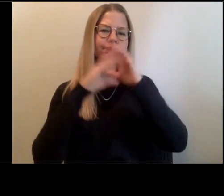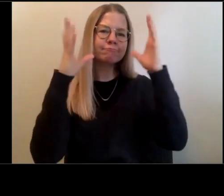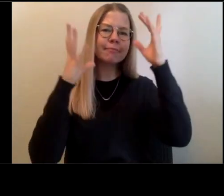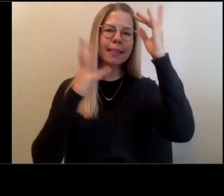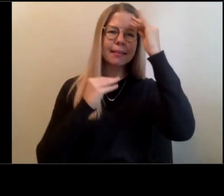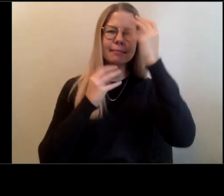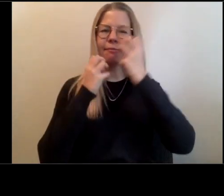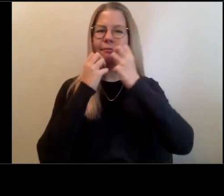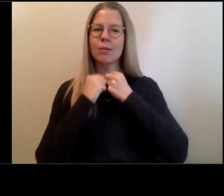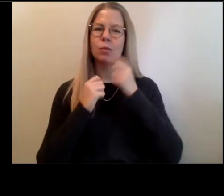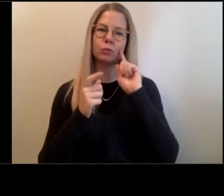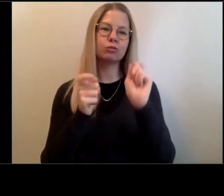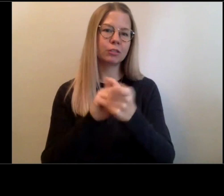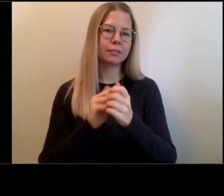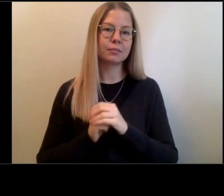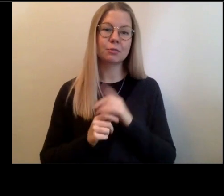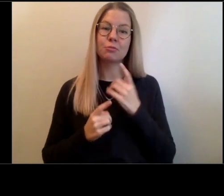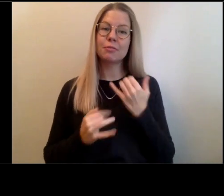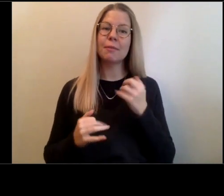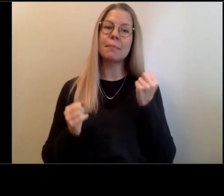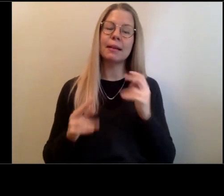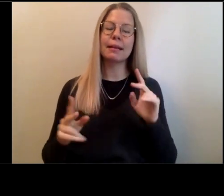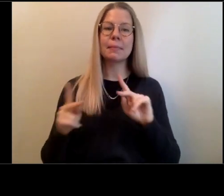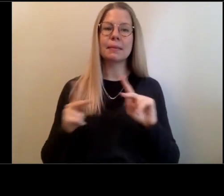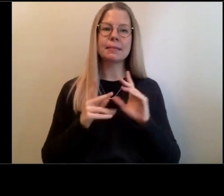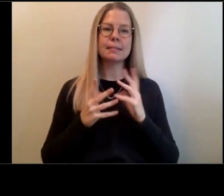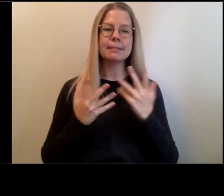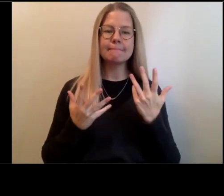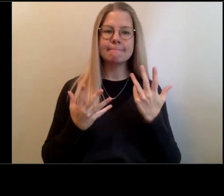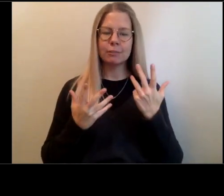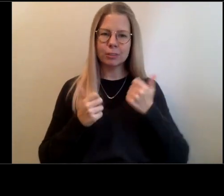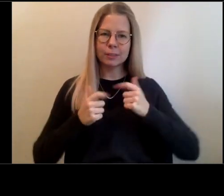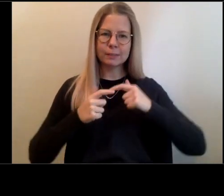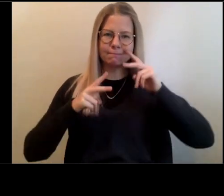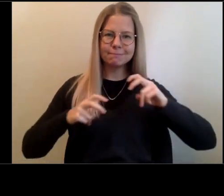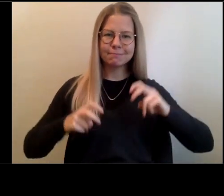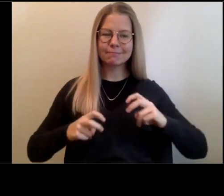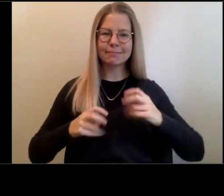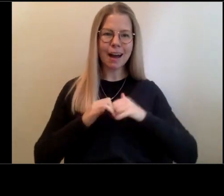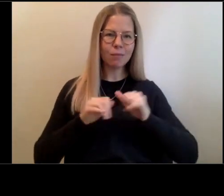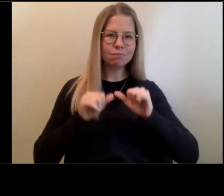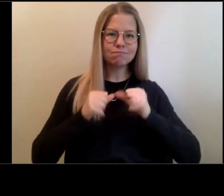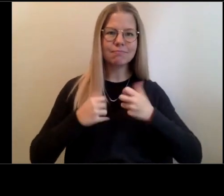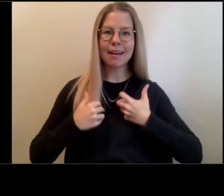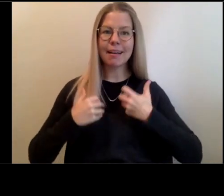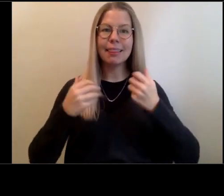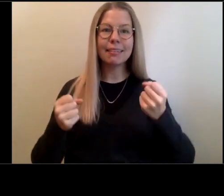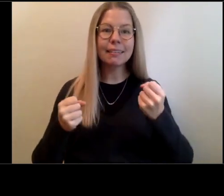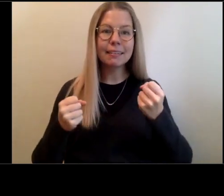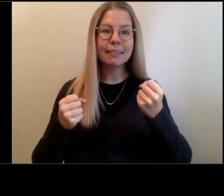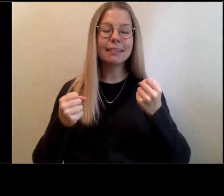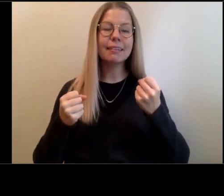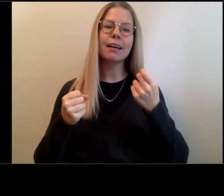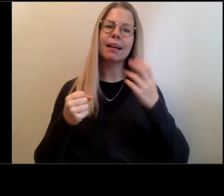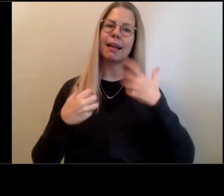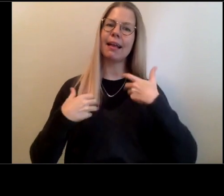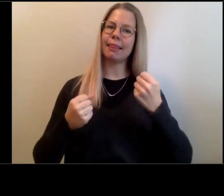up at home and trying to figure out ways of staying healthy in the mind, body,